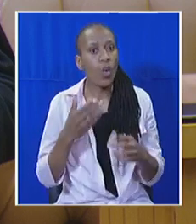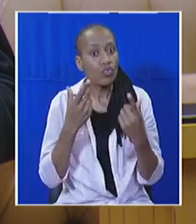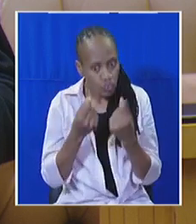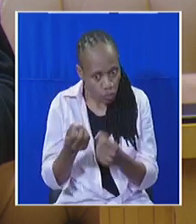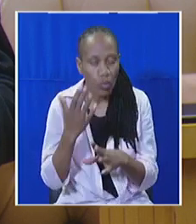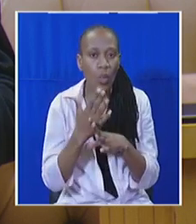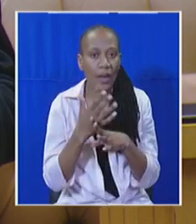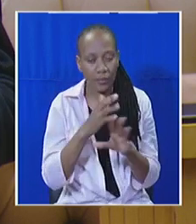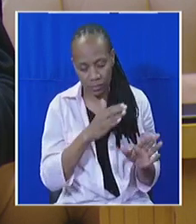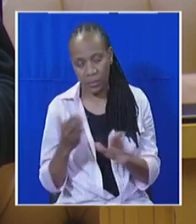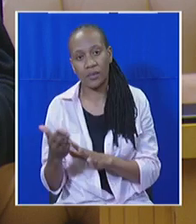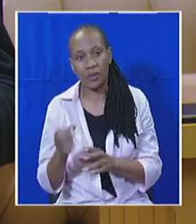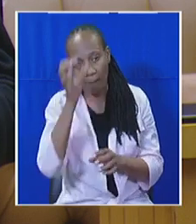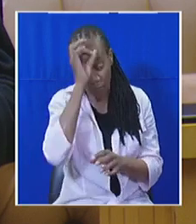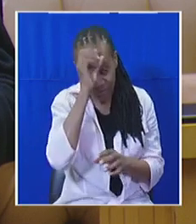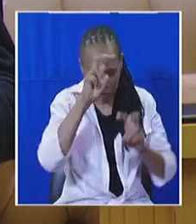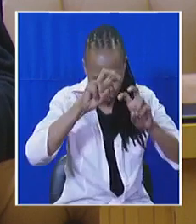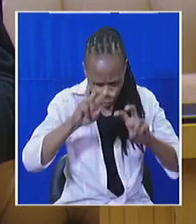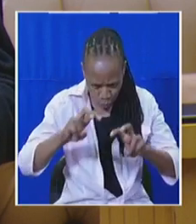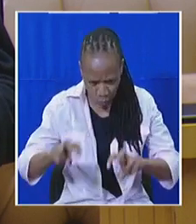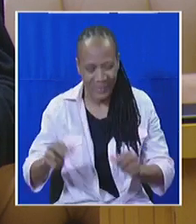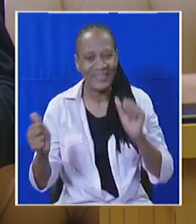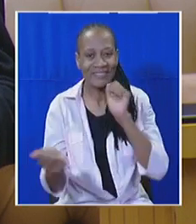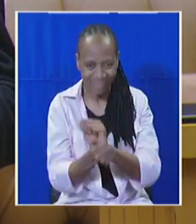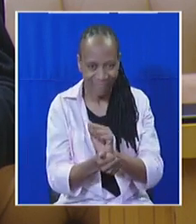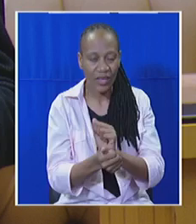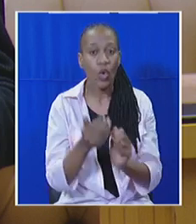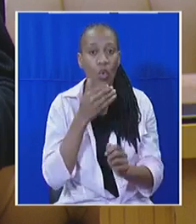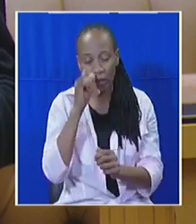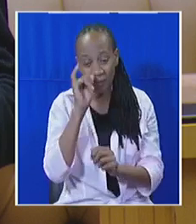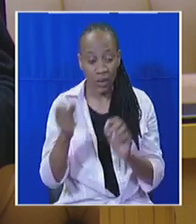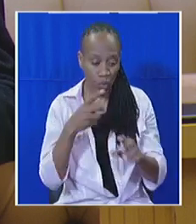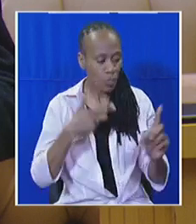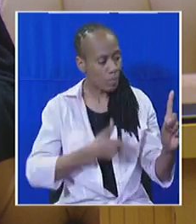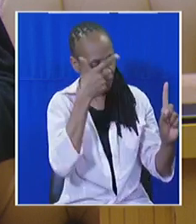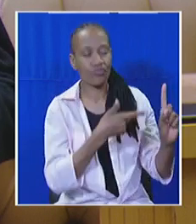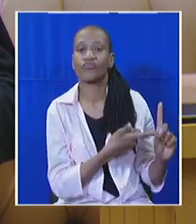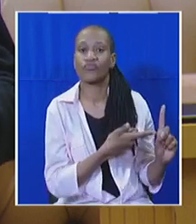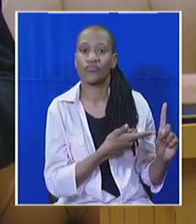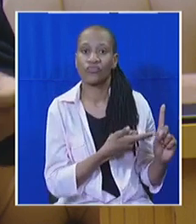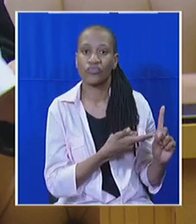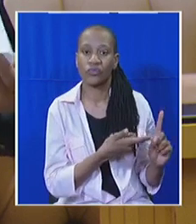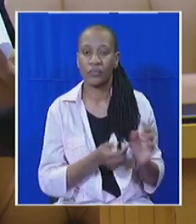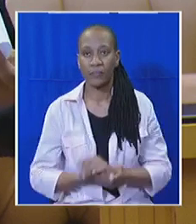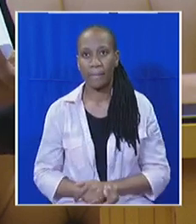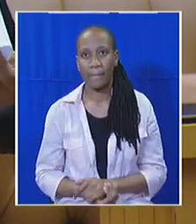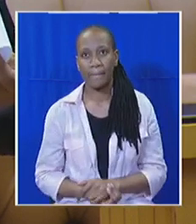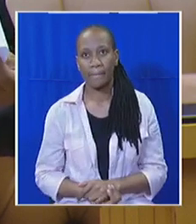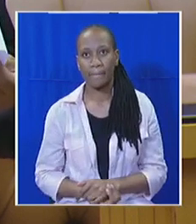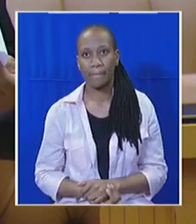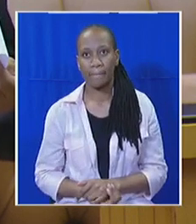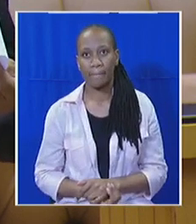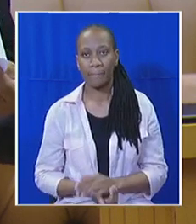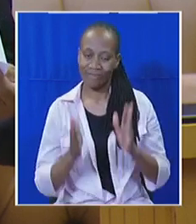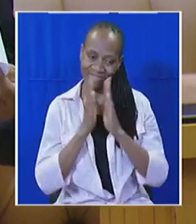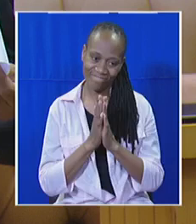no stone unturned in finding and apprehending the criminals who killed Warrant Officer Mabada and bring them to face justice, and call